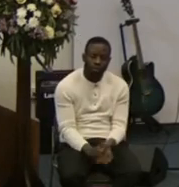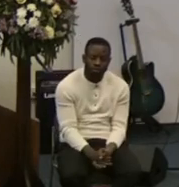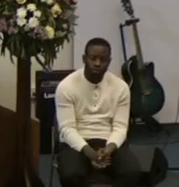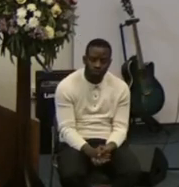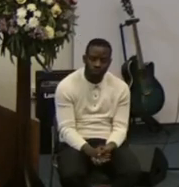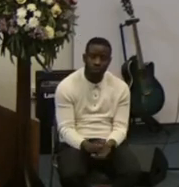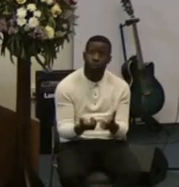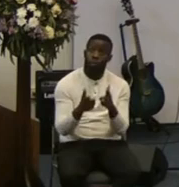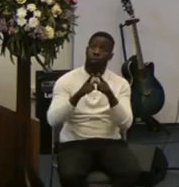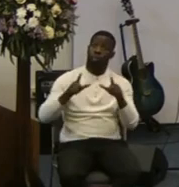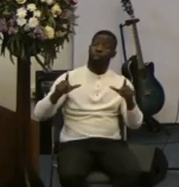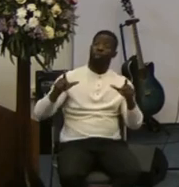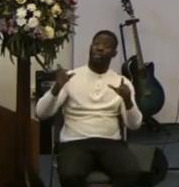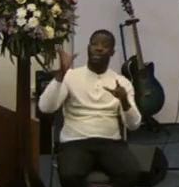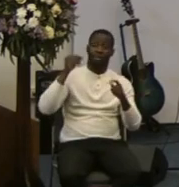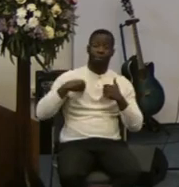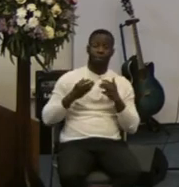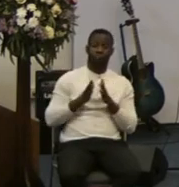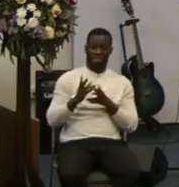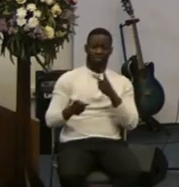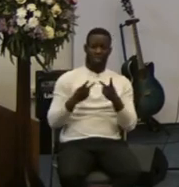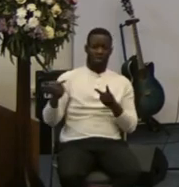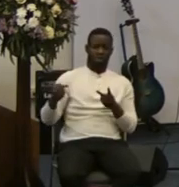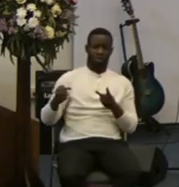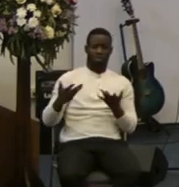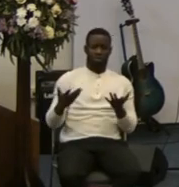Oh Lord, hear my prayer.